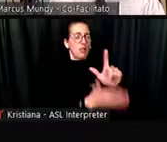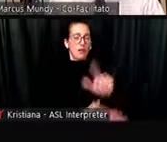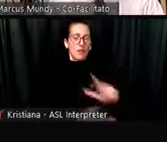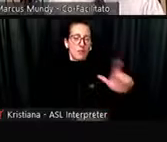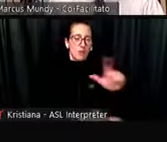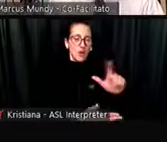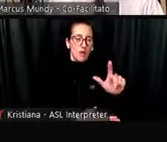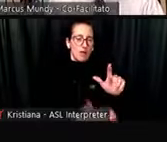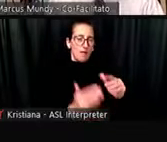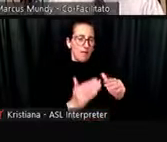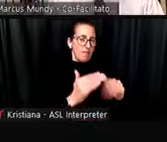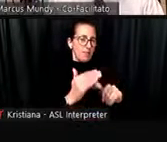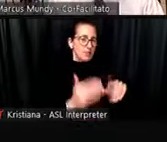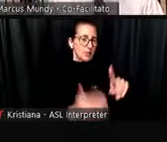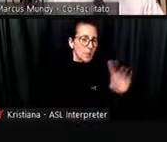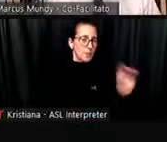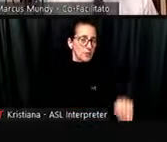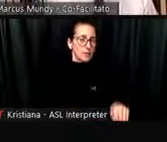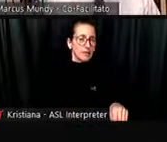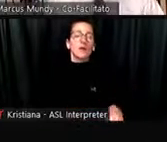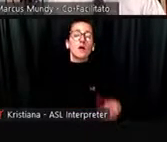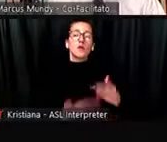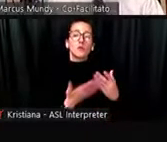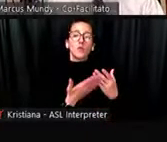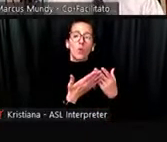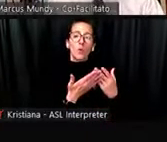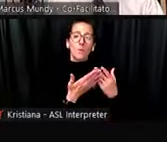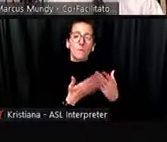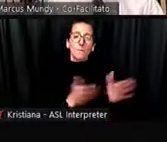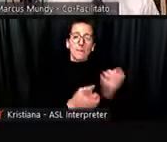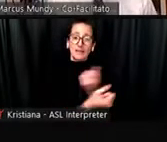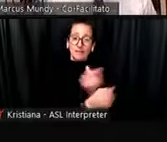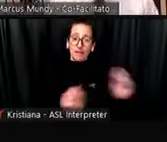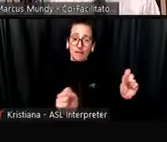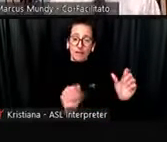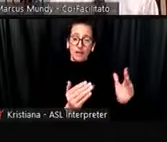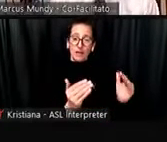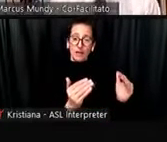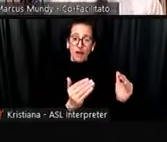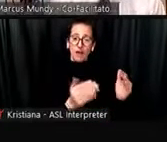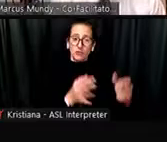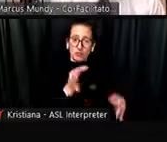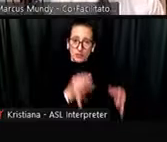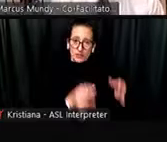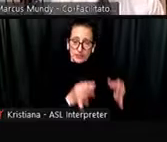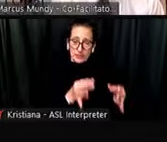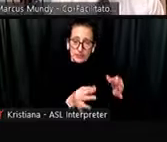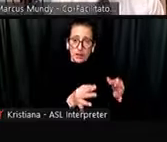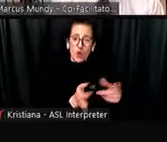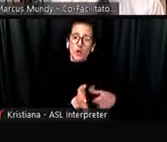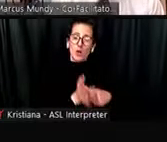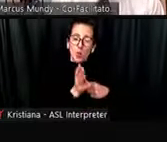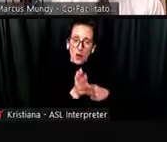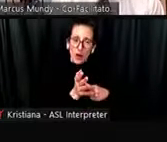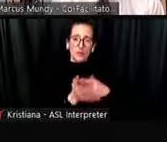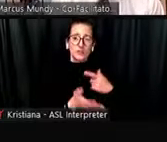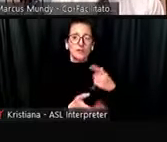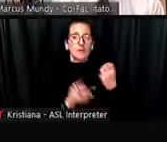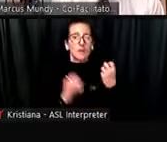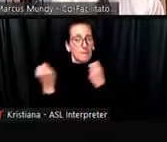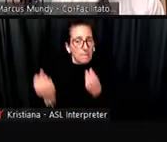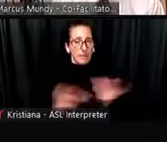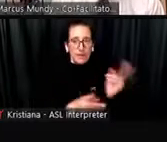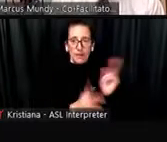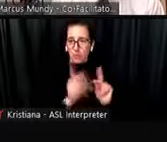I can tell you that our public safety and justice is actually one area that takes a lot of personnel and takes a lot of work to conduct. If